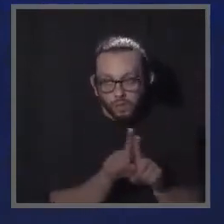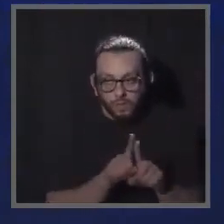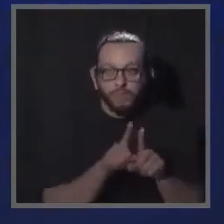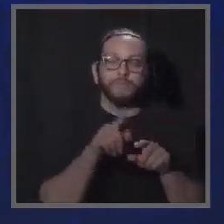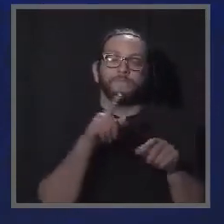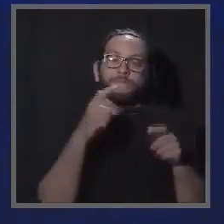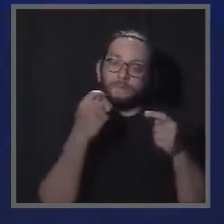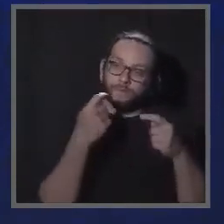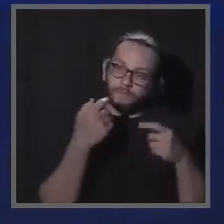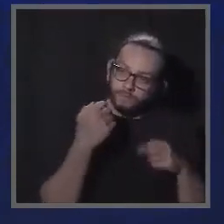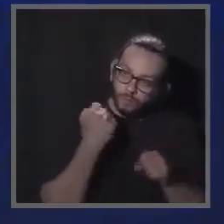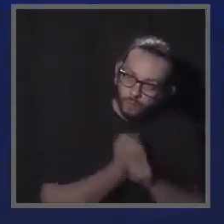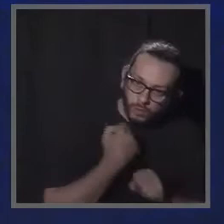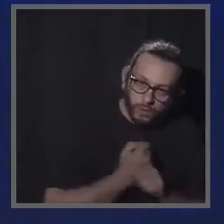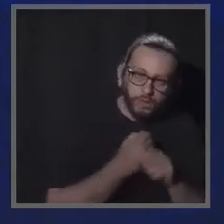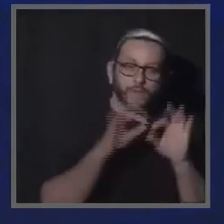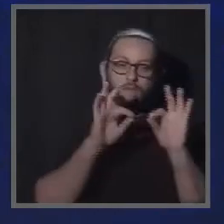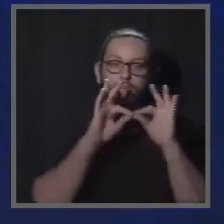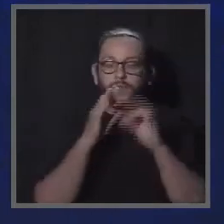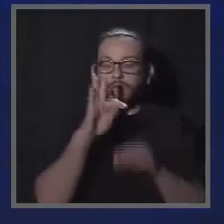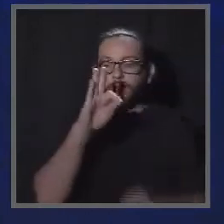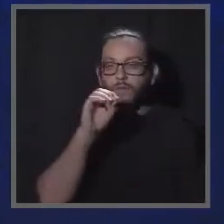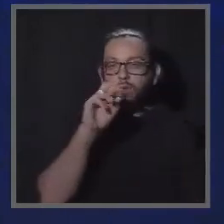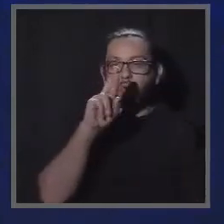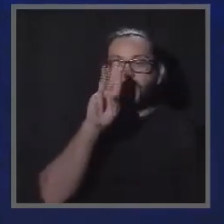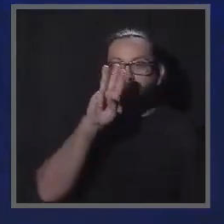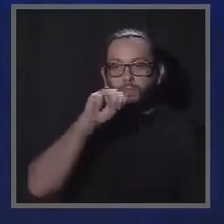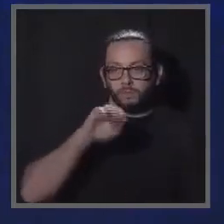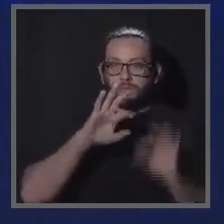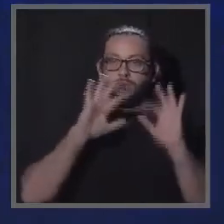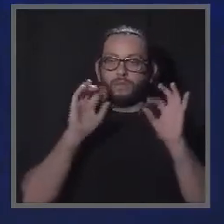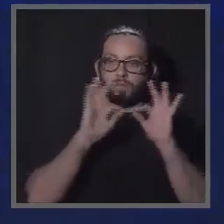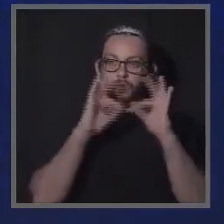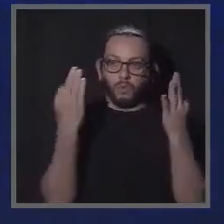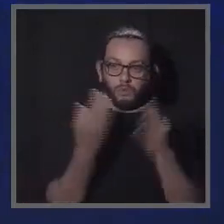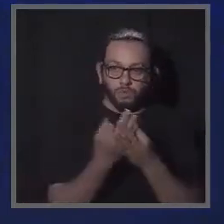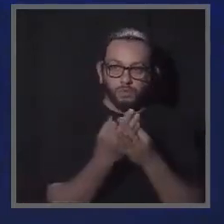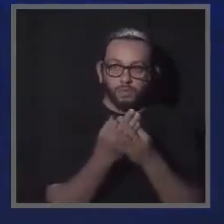do that in a community forum. If we